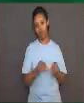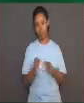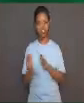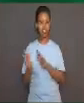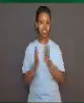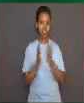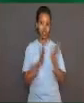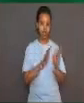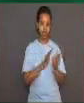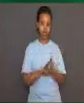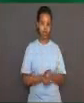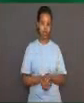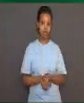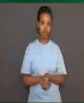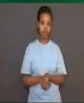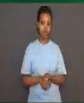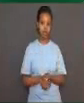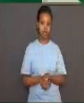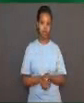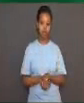Students, let's get ready.